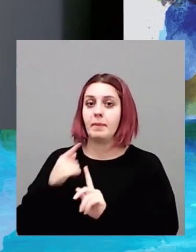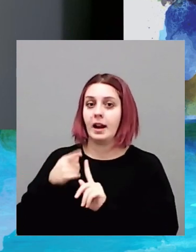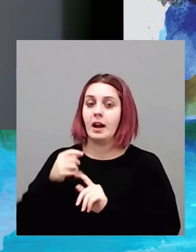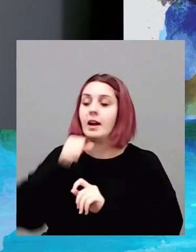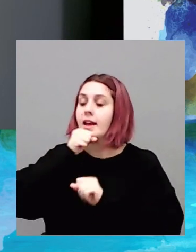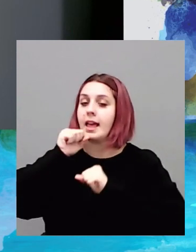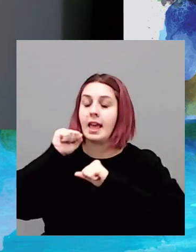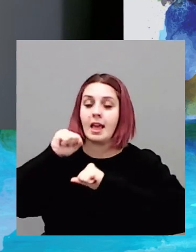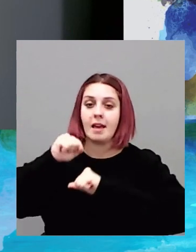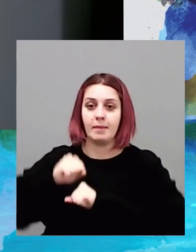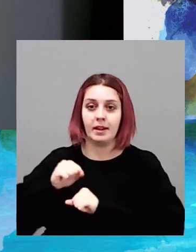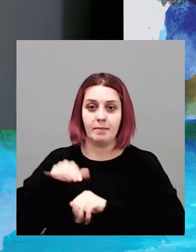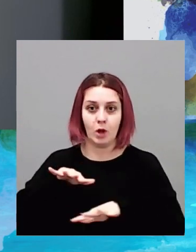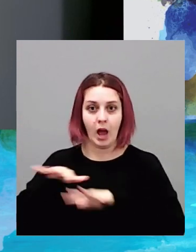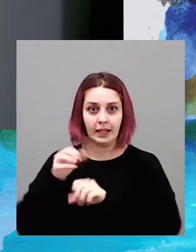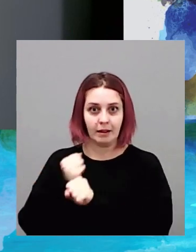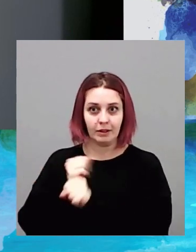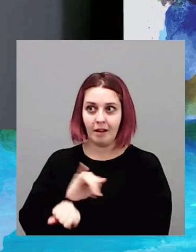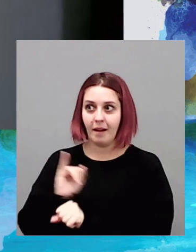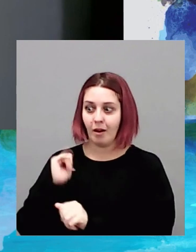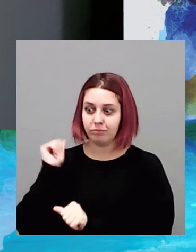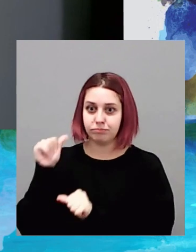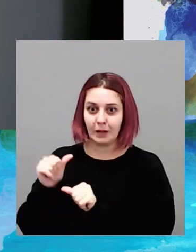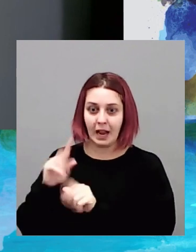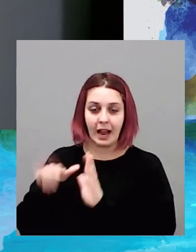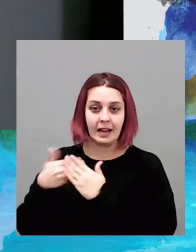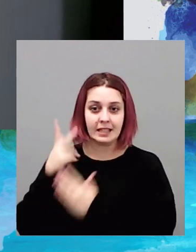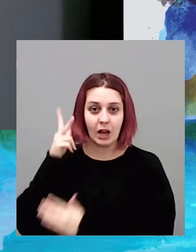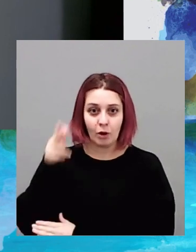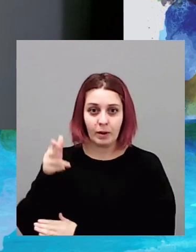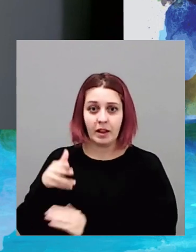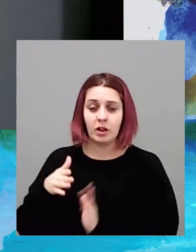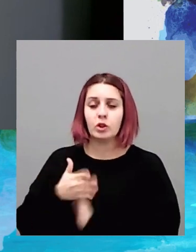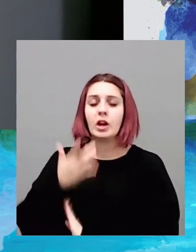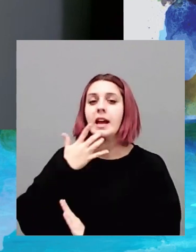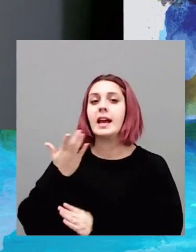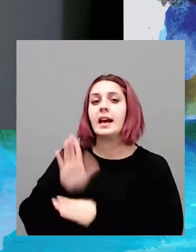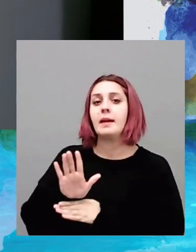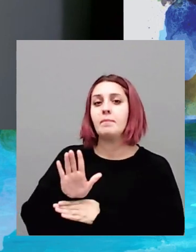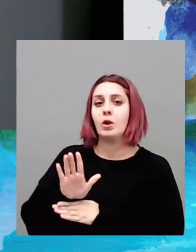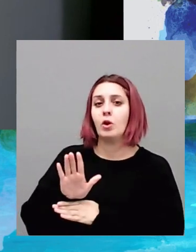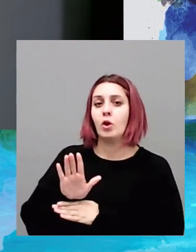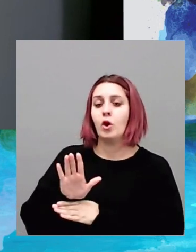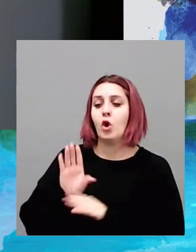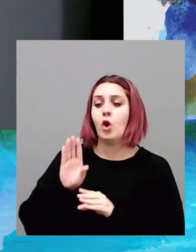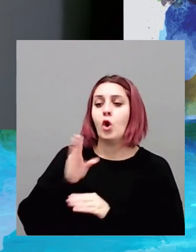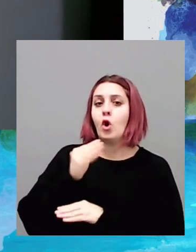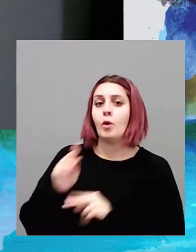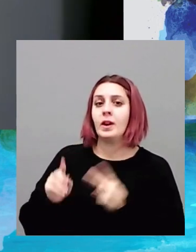compulsory education. They can keep being trained to find job prospects.